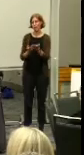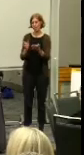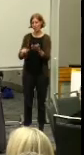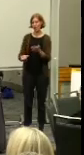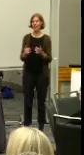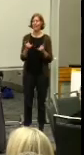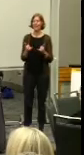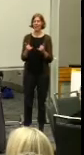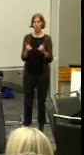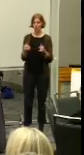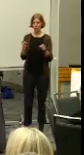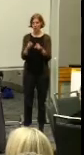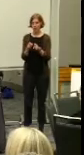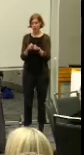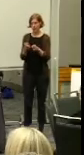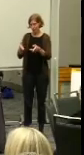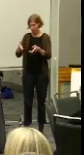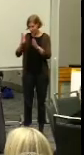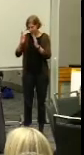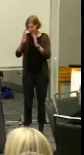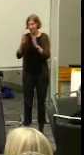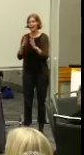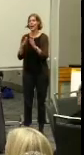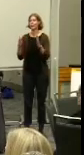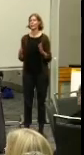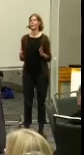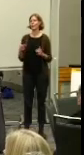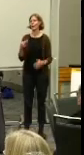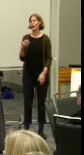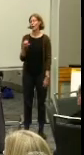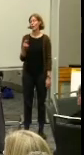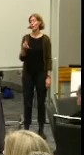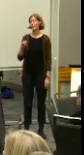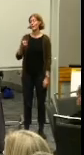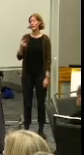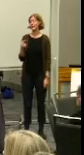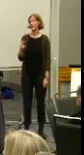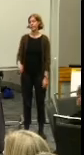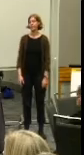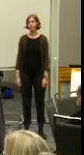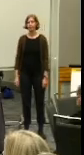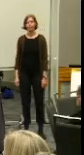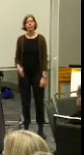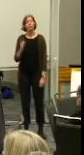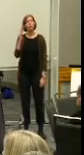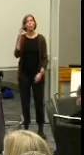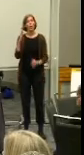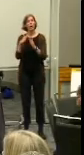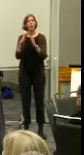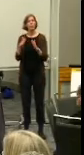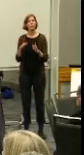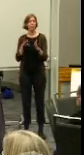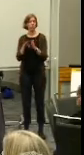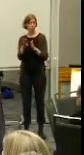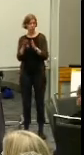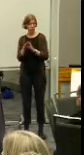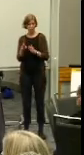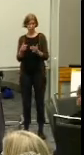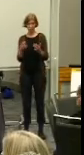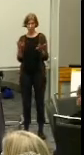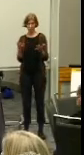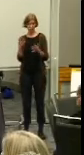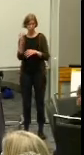was that longer term process that we were looking at. And so why housing development? There are some critical things going on for housing development